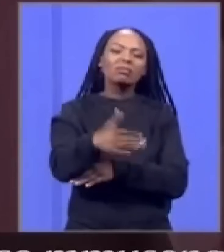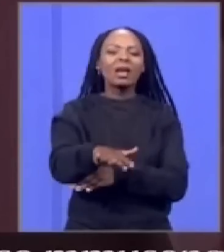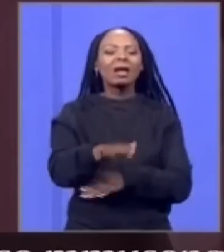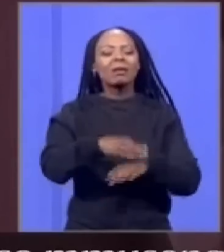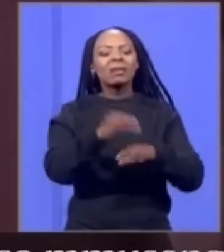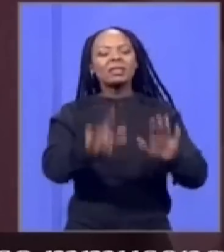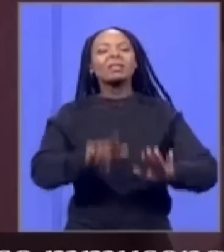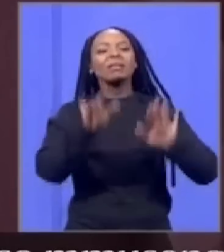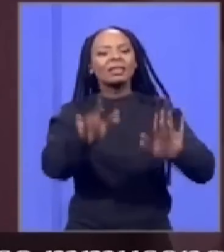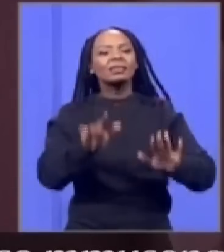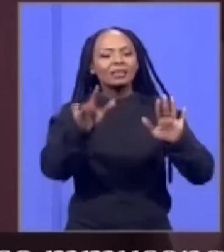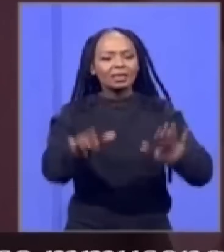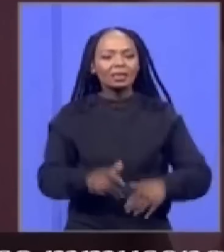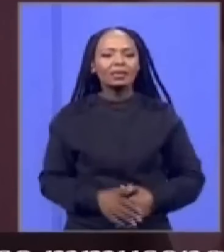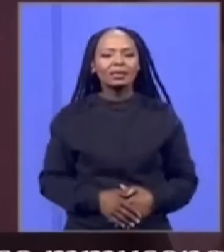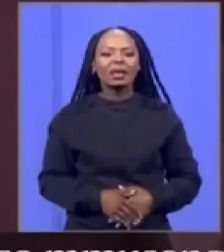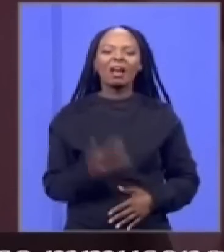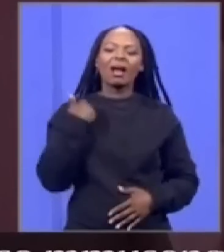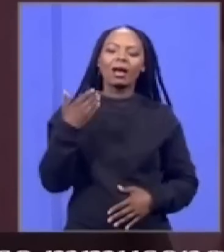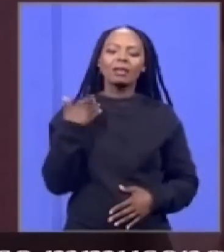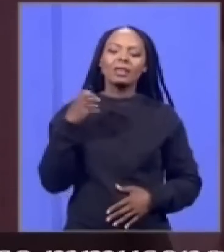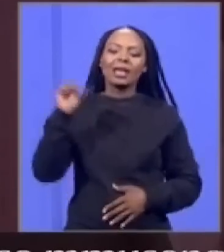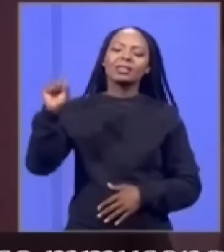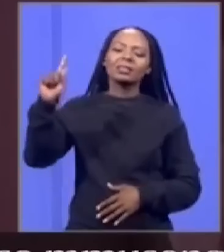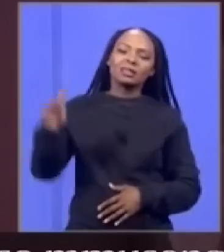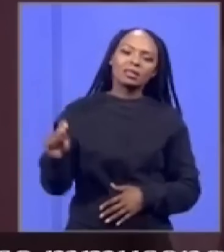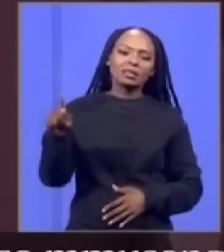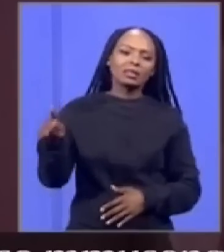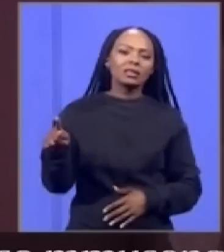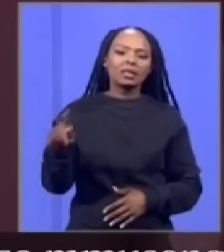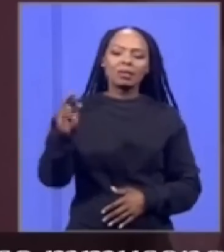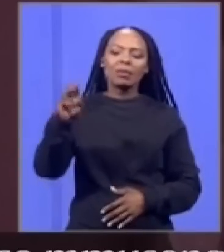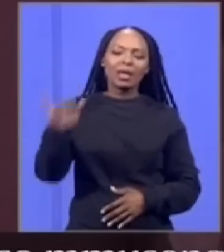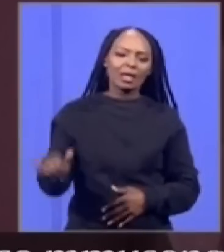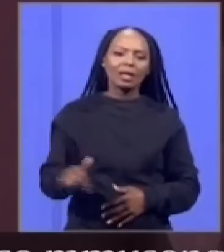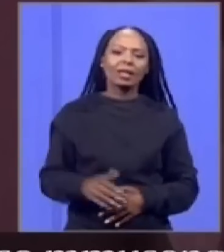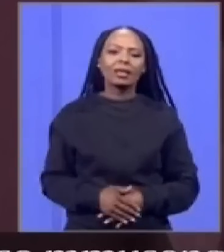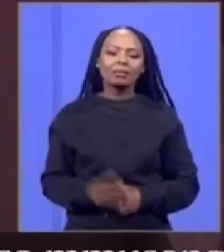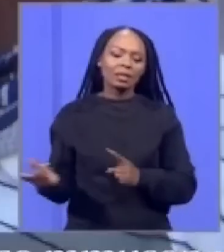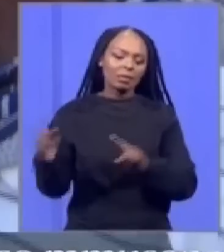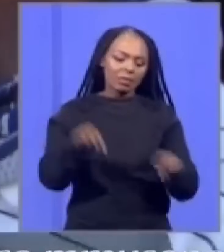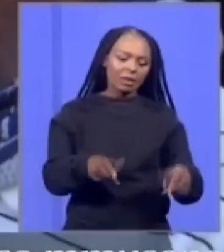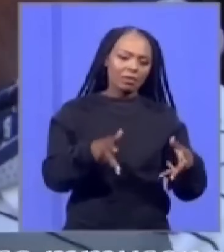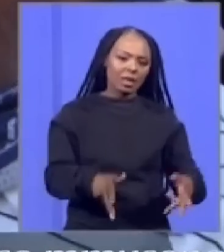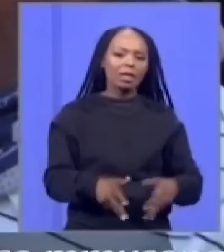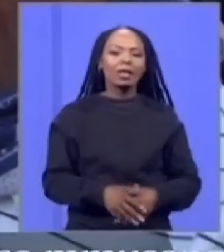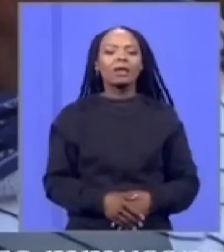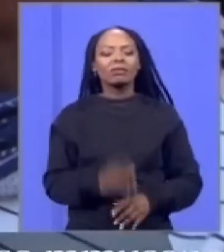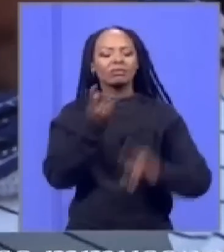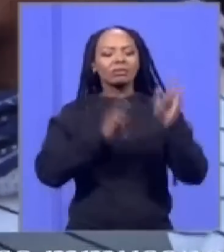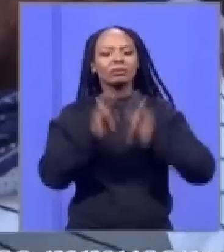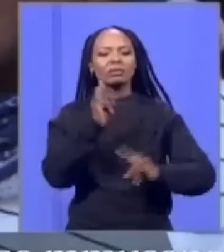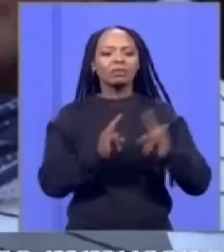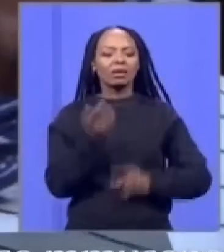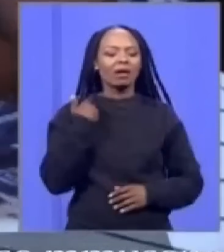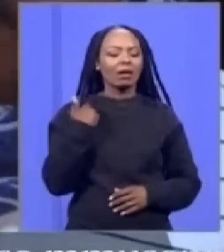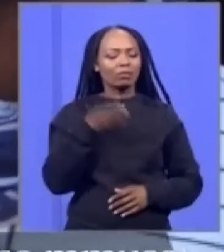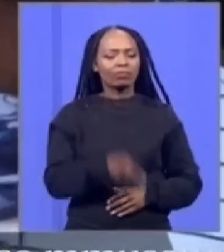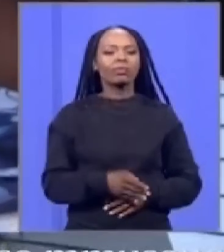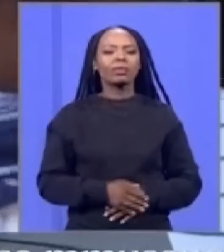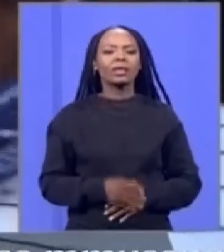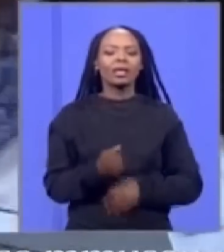St. Mary's. Ke tshabetse sekolo mo toropong. Jaaka a na le dingwaga di le